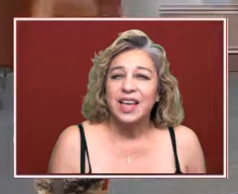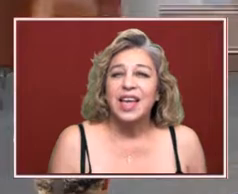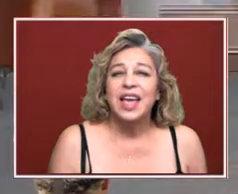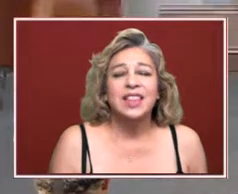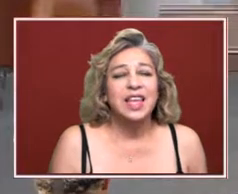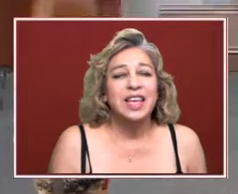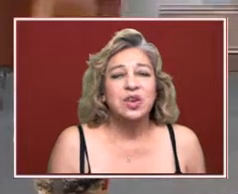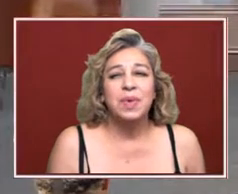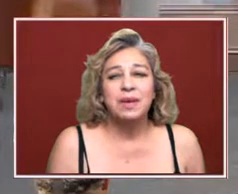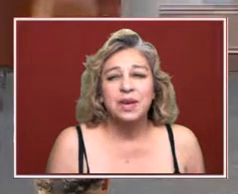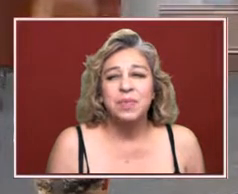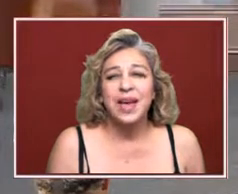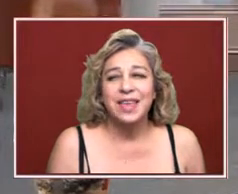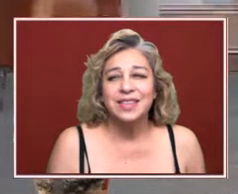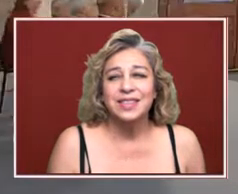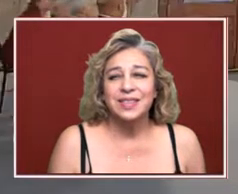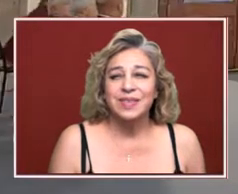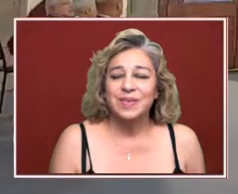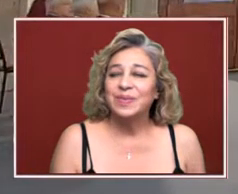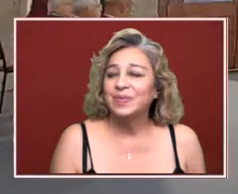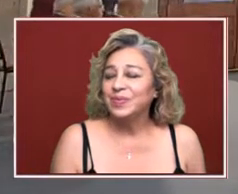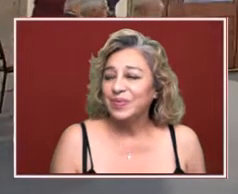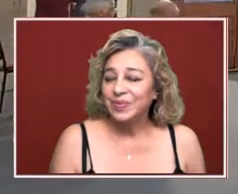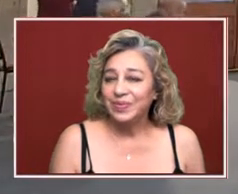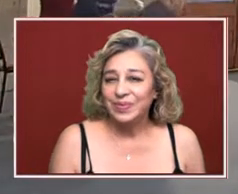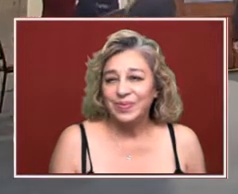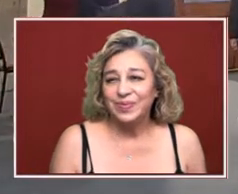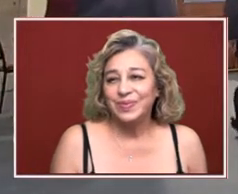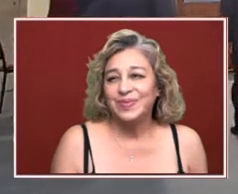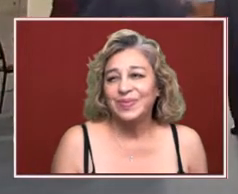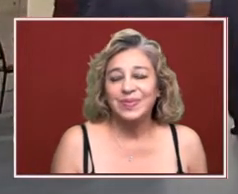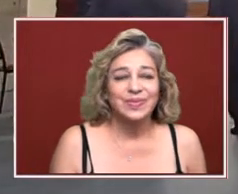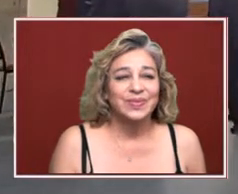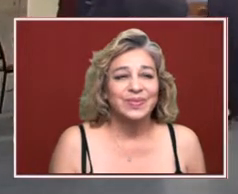compañeros. And thank you, my companions.